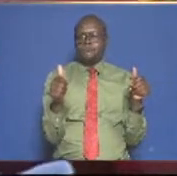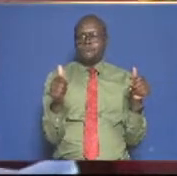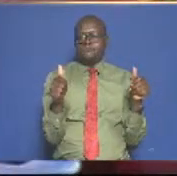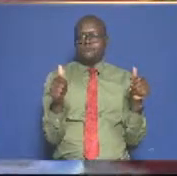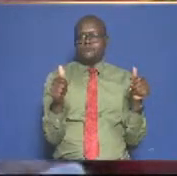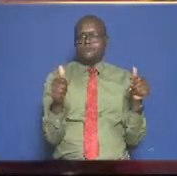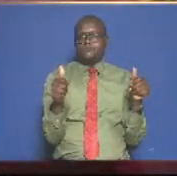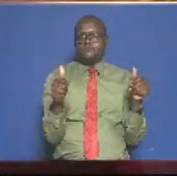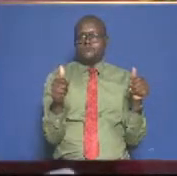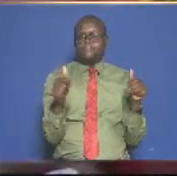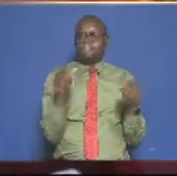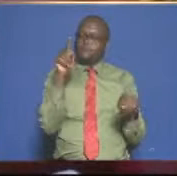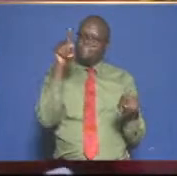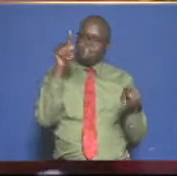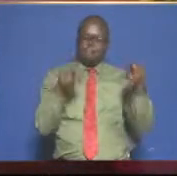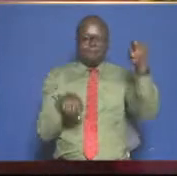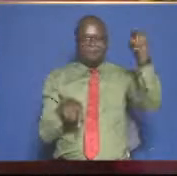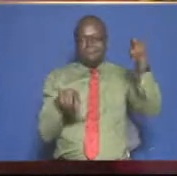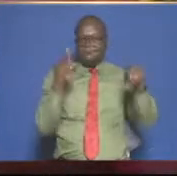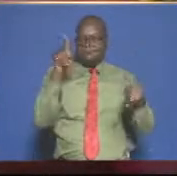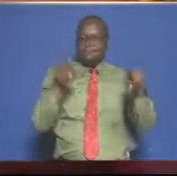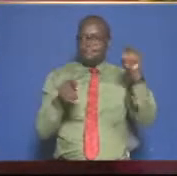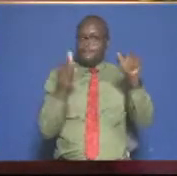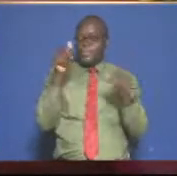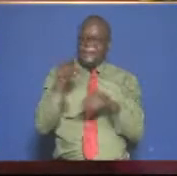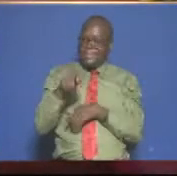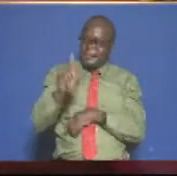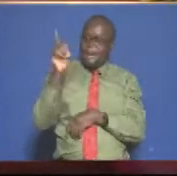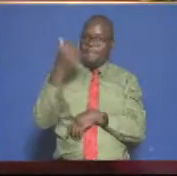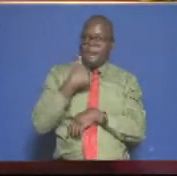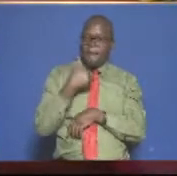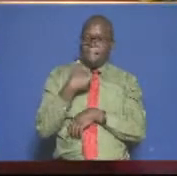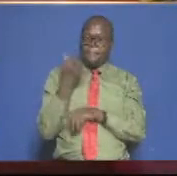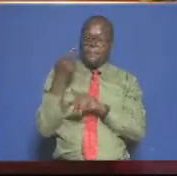it is various, which Honorable Duale has. From the,